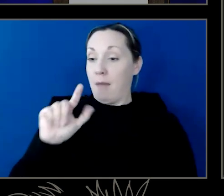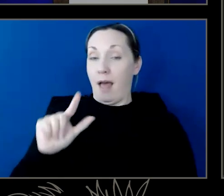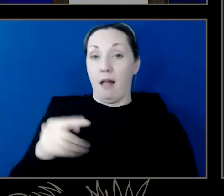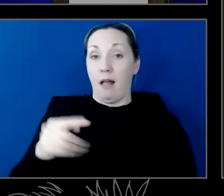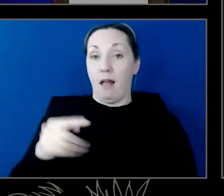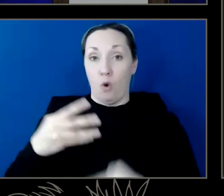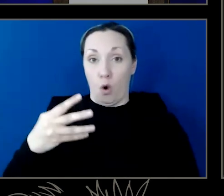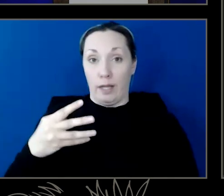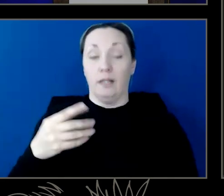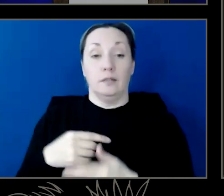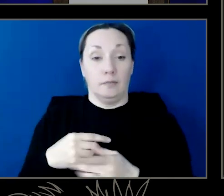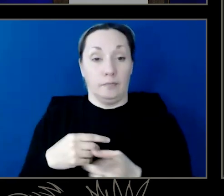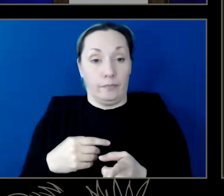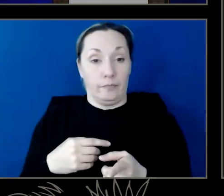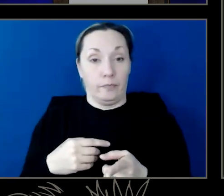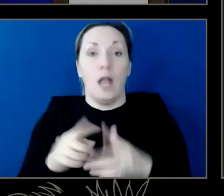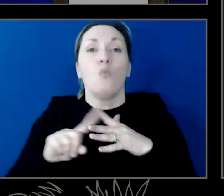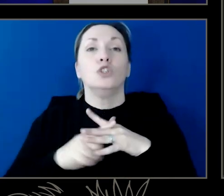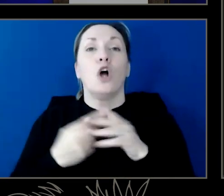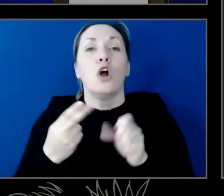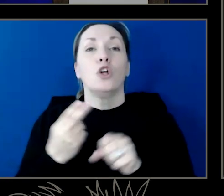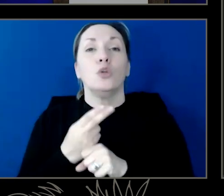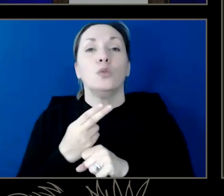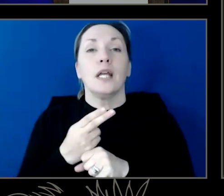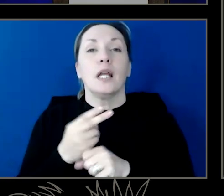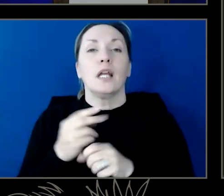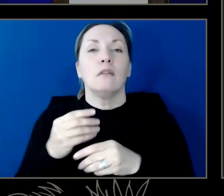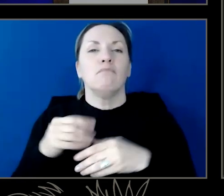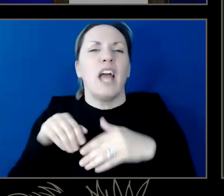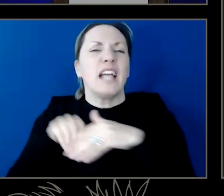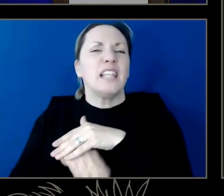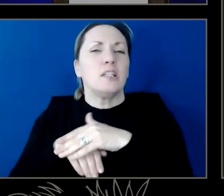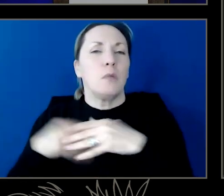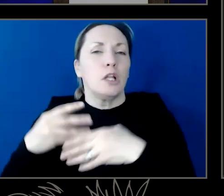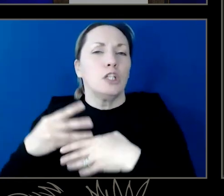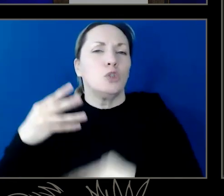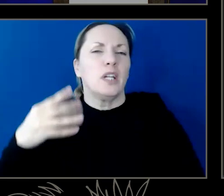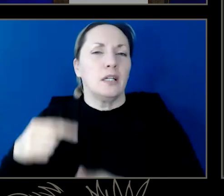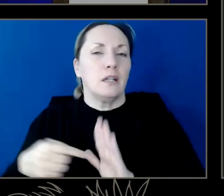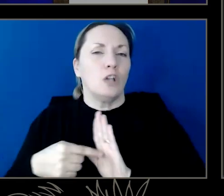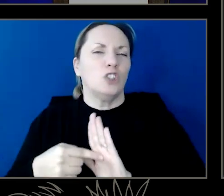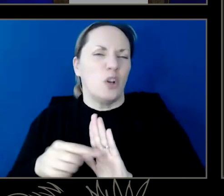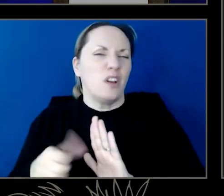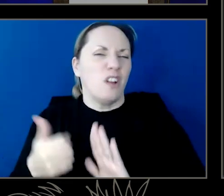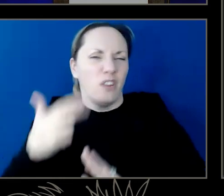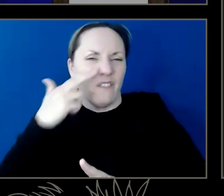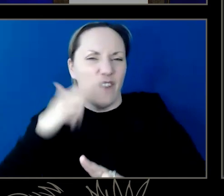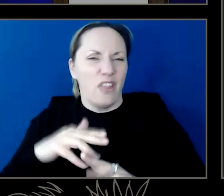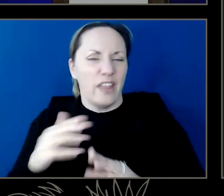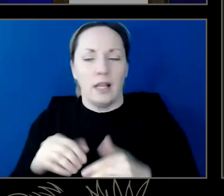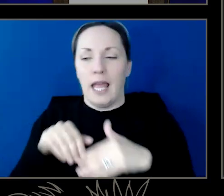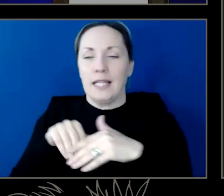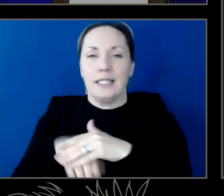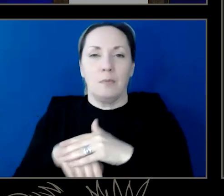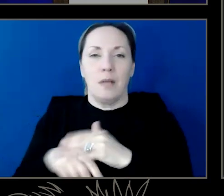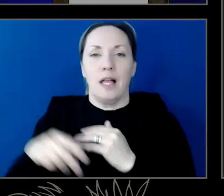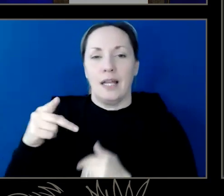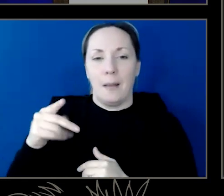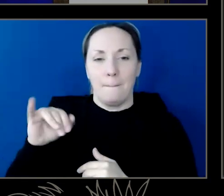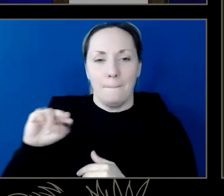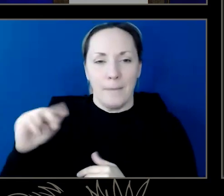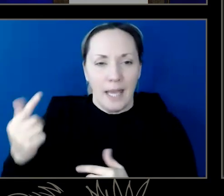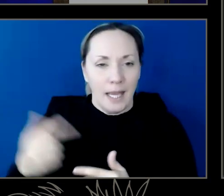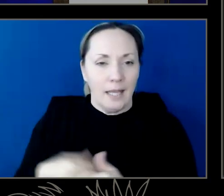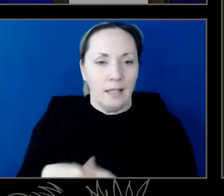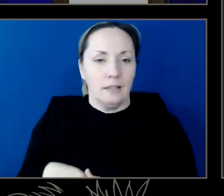instead. And then instead of using the accessibility tree, I'll show you another fun DevTool accessibility, which is the accessibility pane, which is